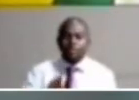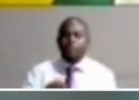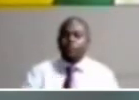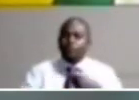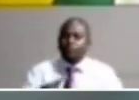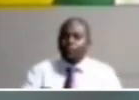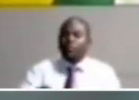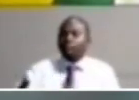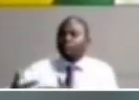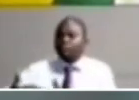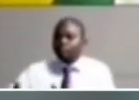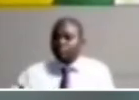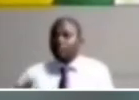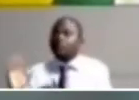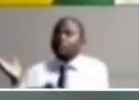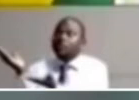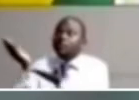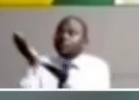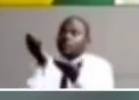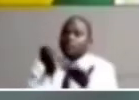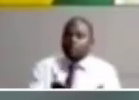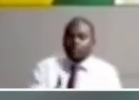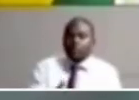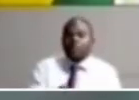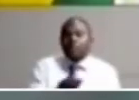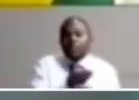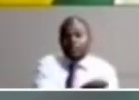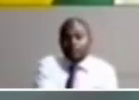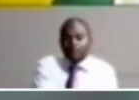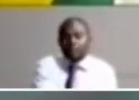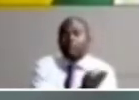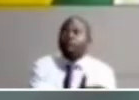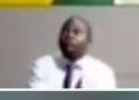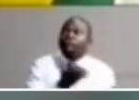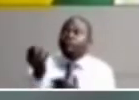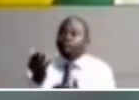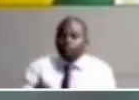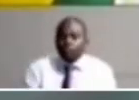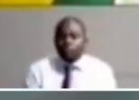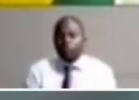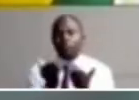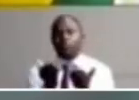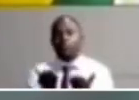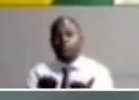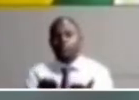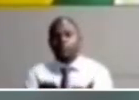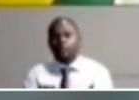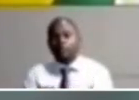industrialization through import substitution and export promotion.